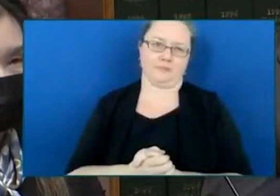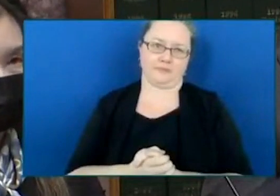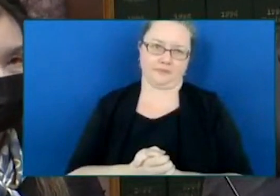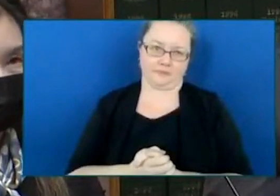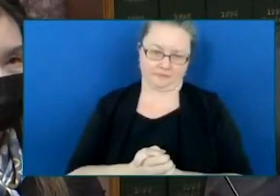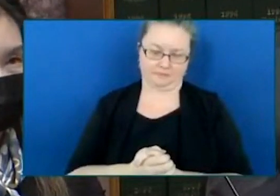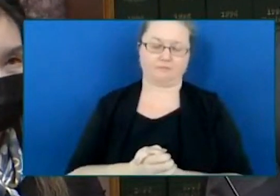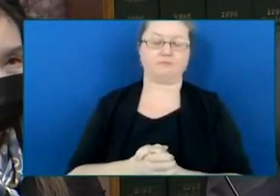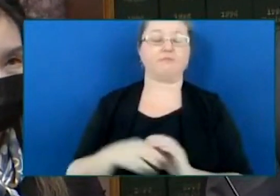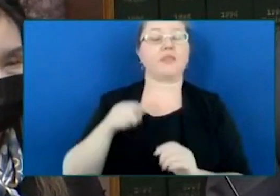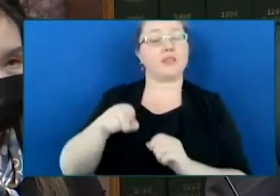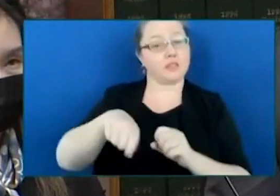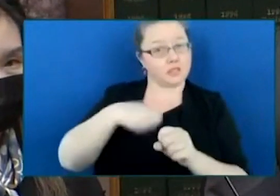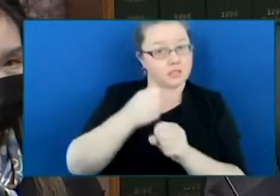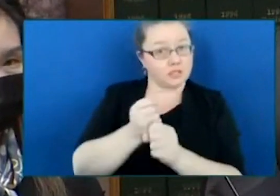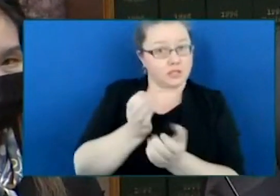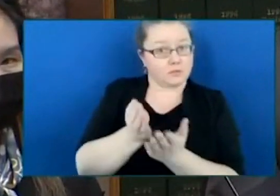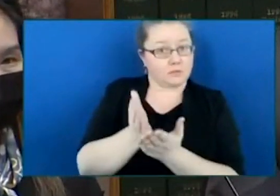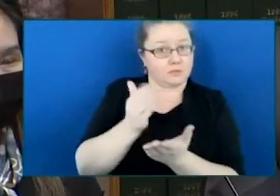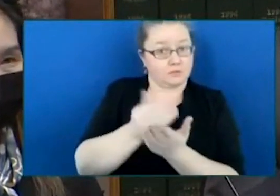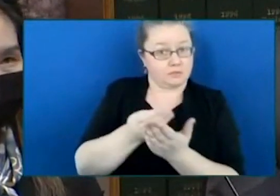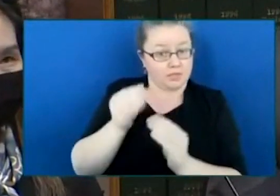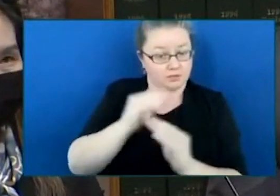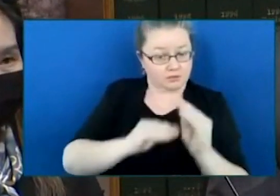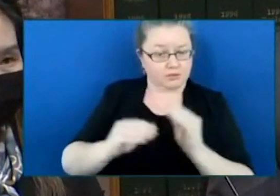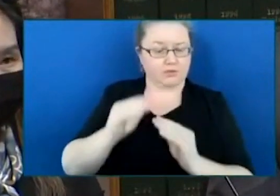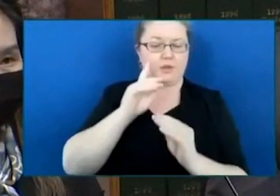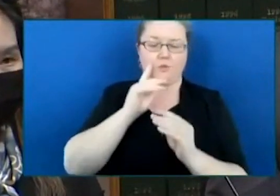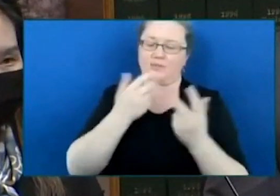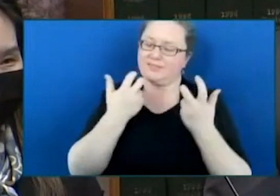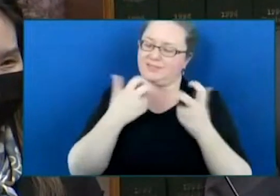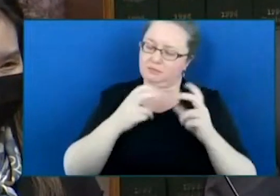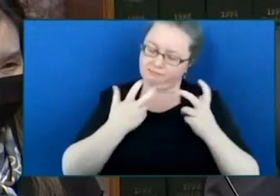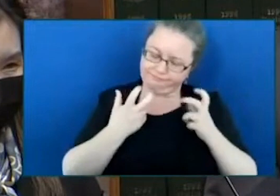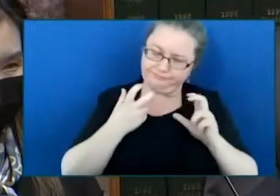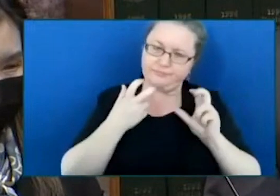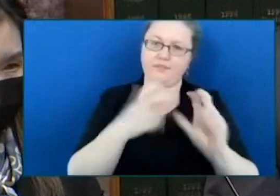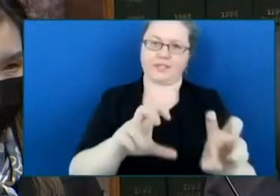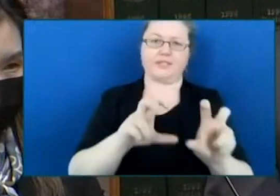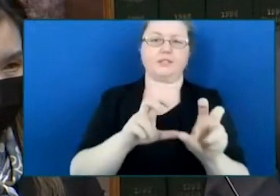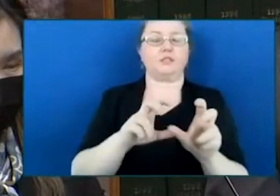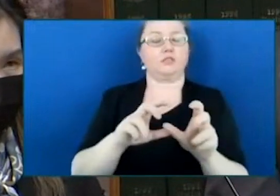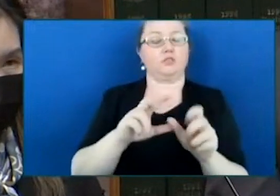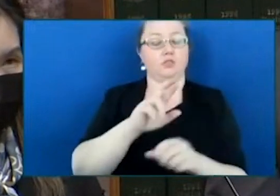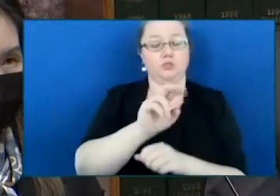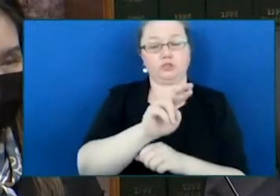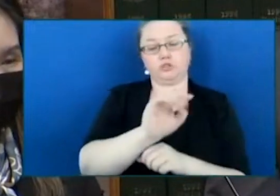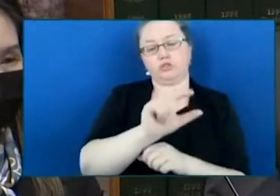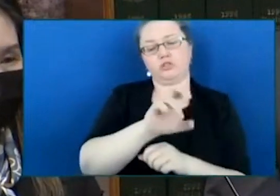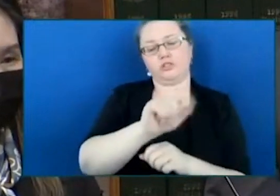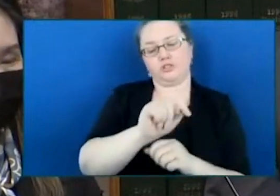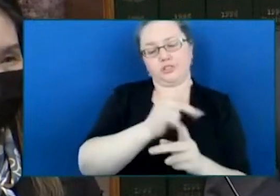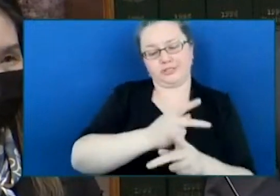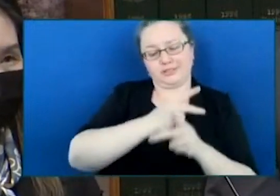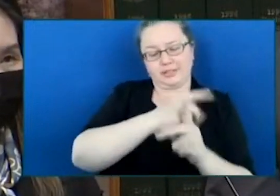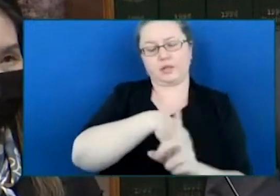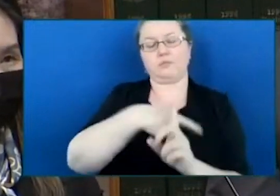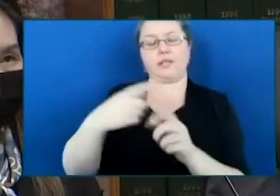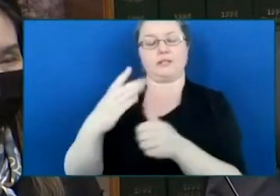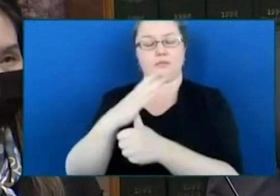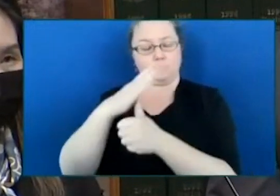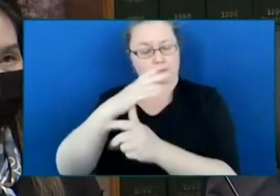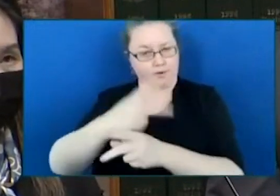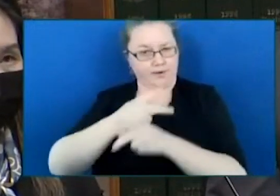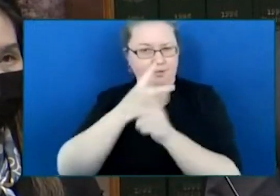This year's budget will continue to invest in urgent and primary care centres. Our goal is to nearly double the number of centres by 2025. To